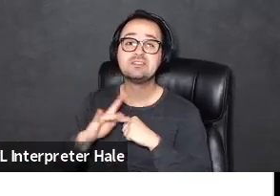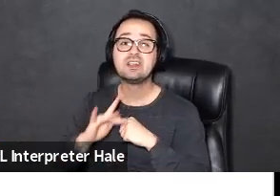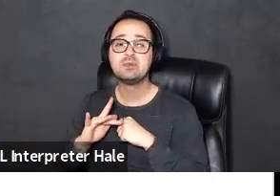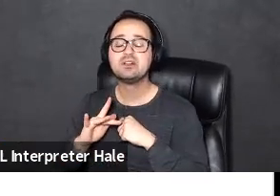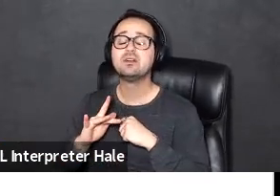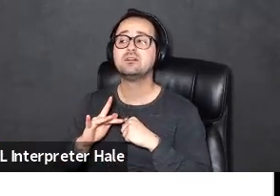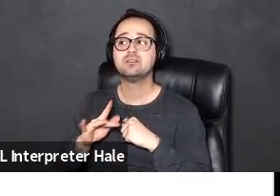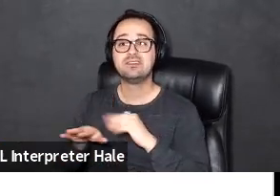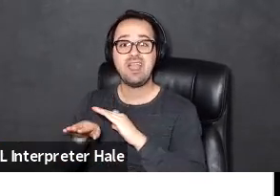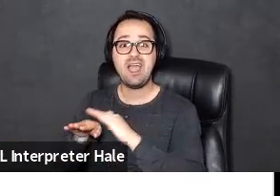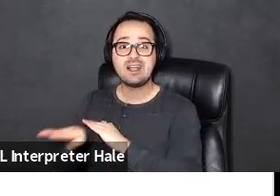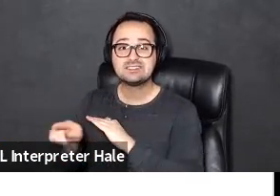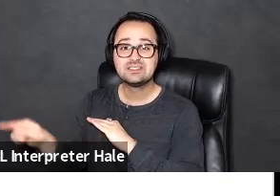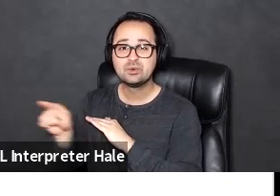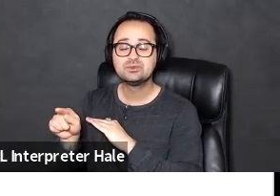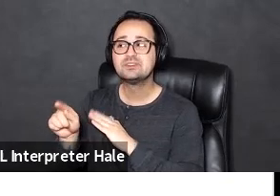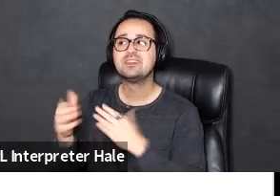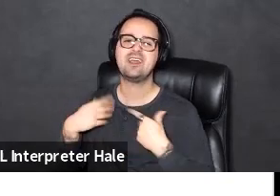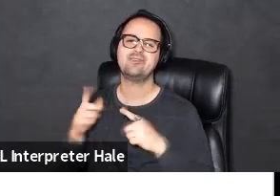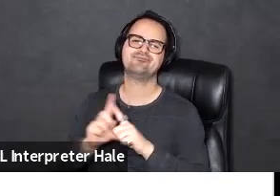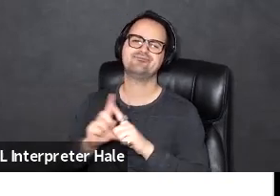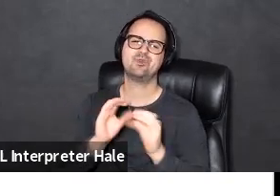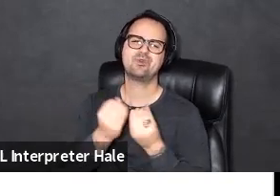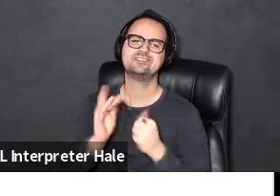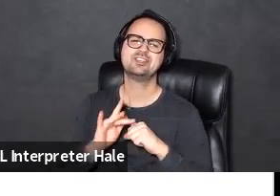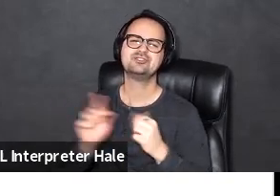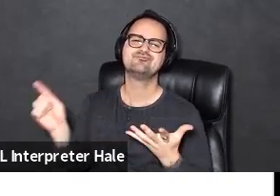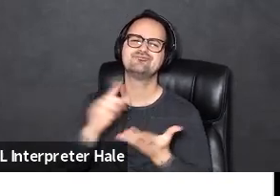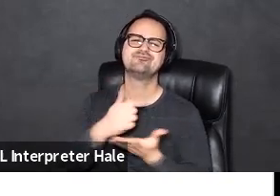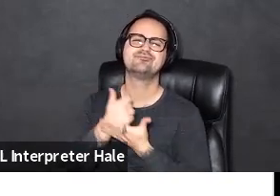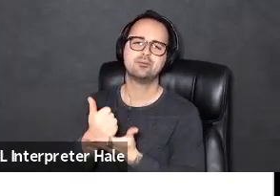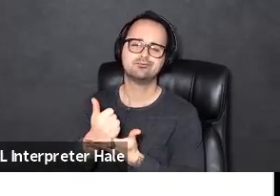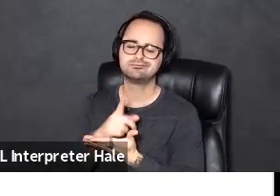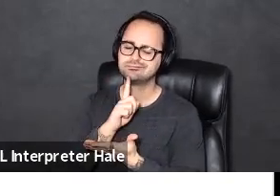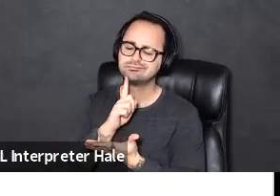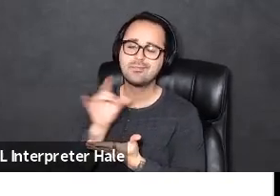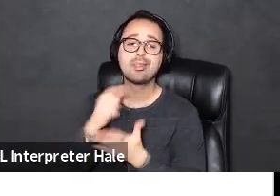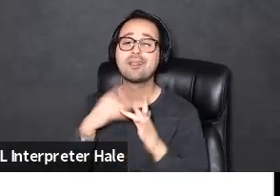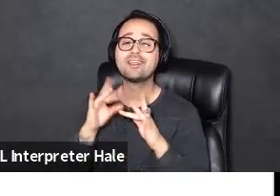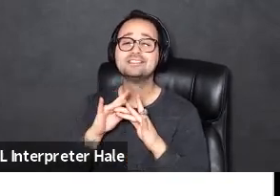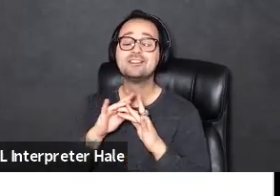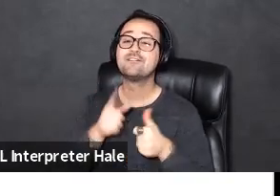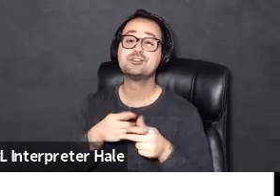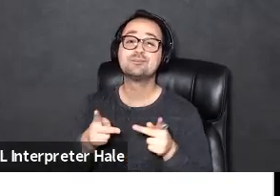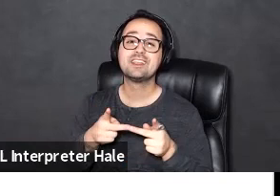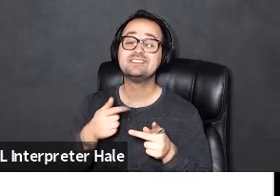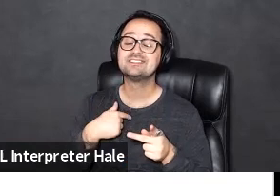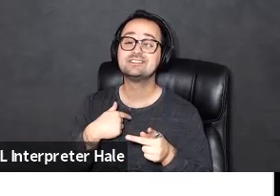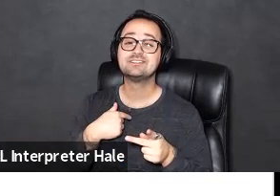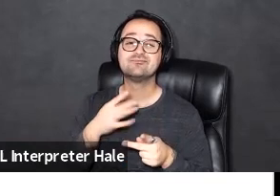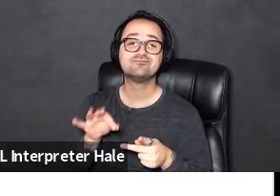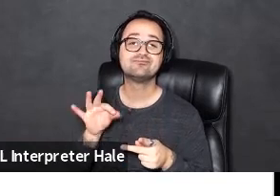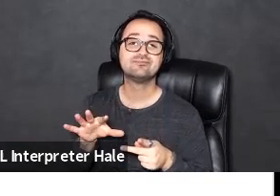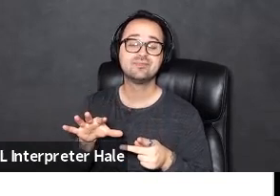and accessing them. And there's a lot of different organizations out there that can help with that and go through it. Like I said, one of the first places I would start is with